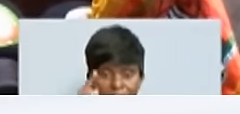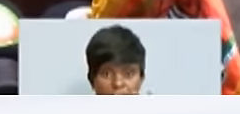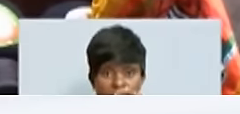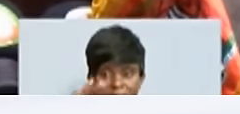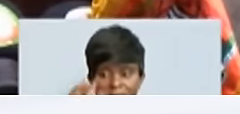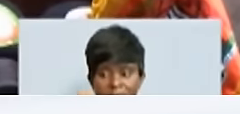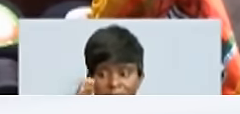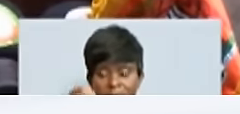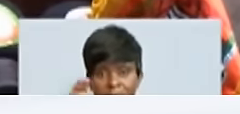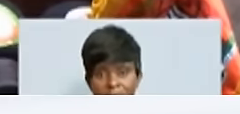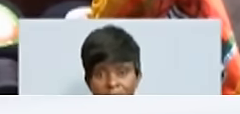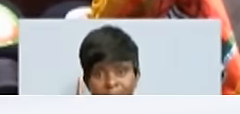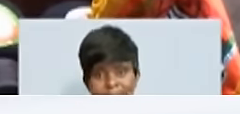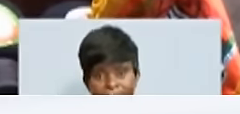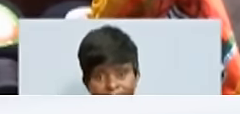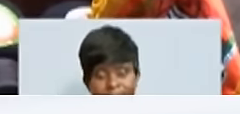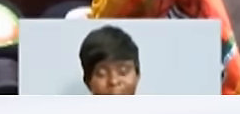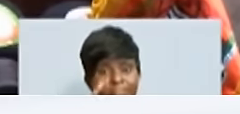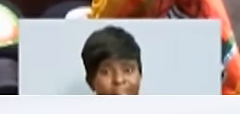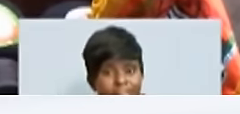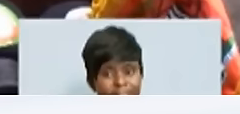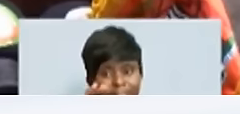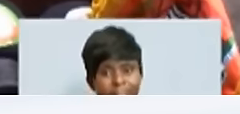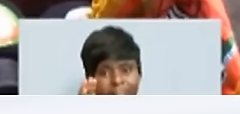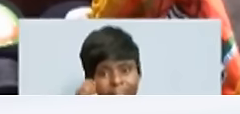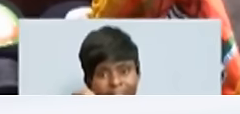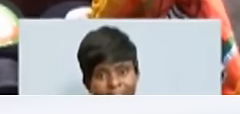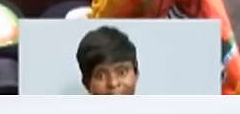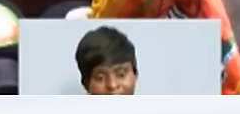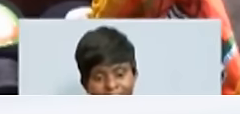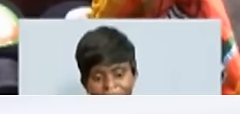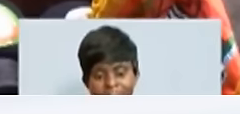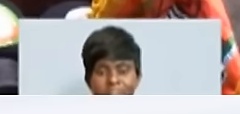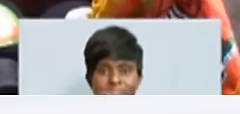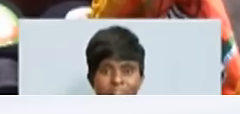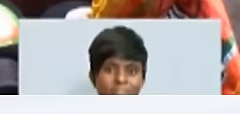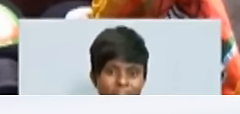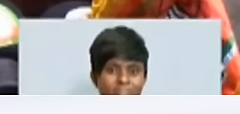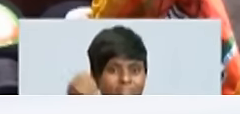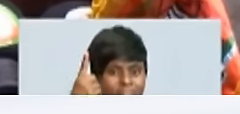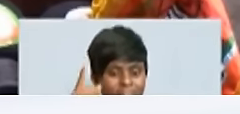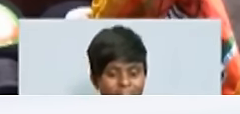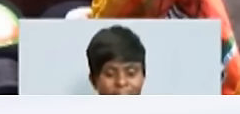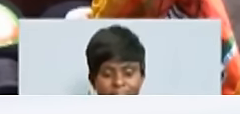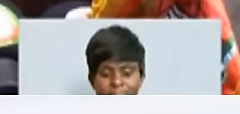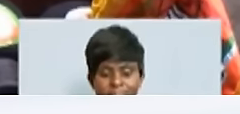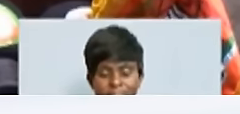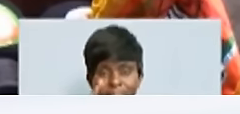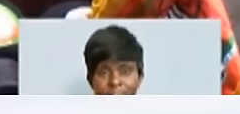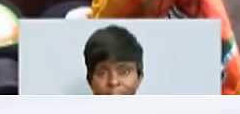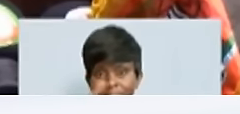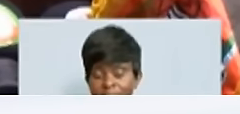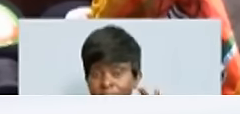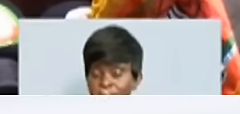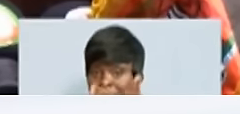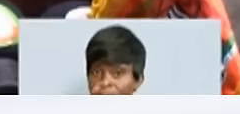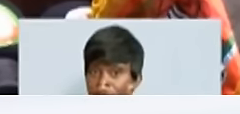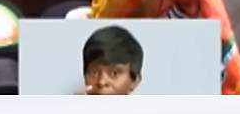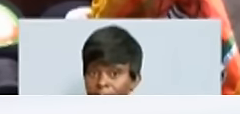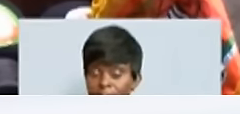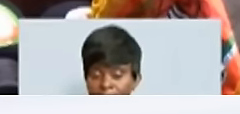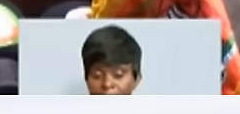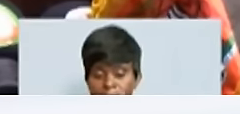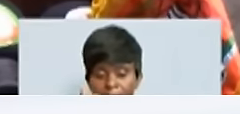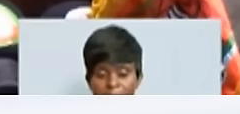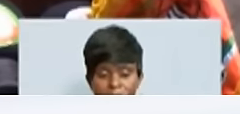market? What is the ton of carbon, Madam Speaker? We all need to have a general understanding. Number two, what is the pricing? What